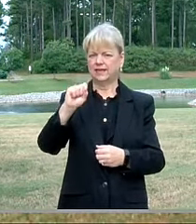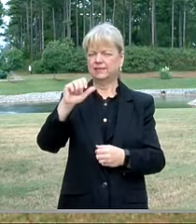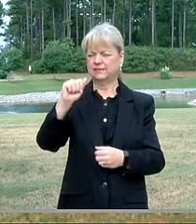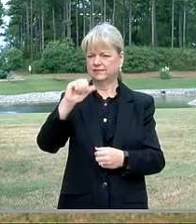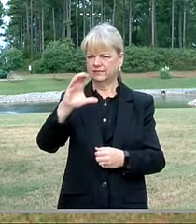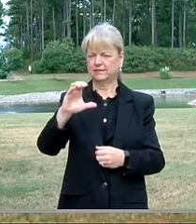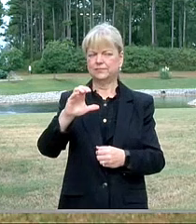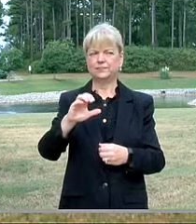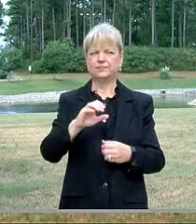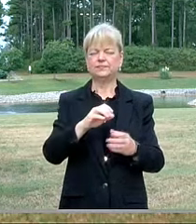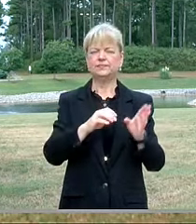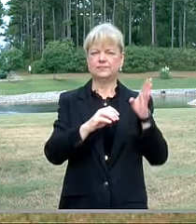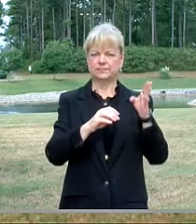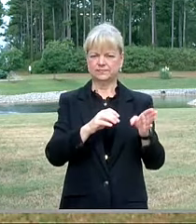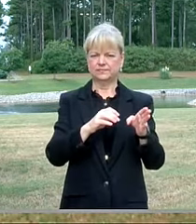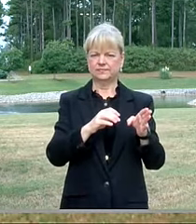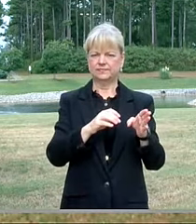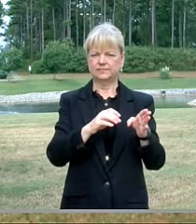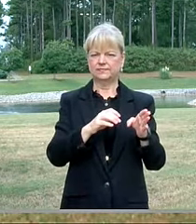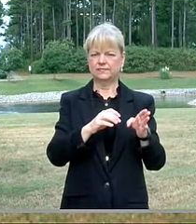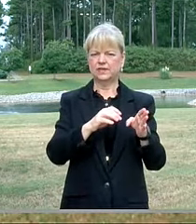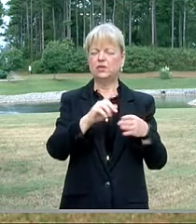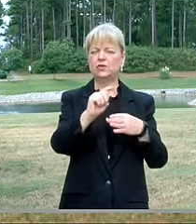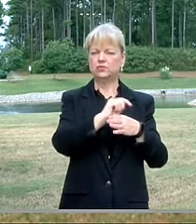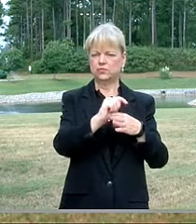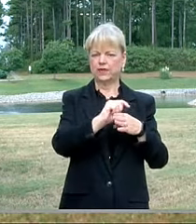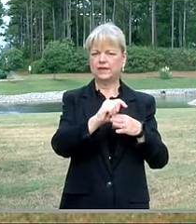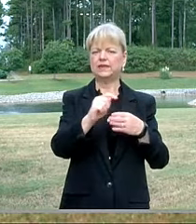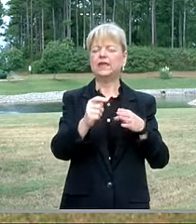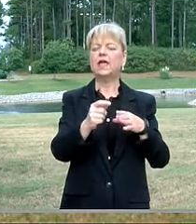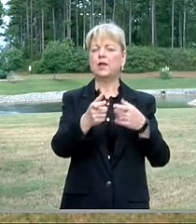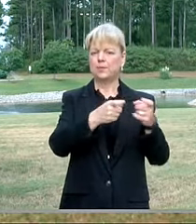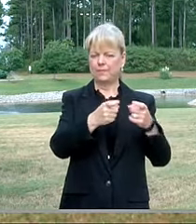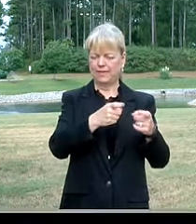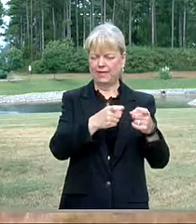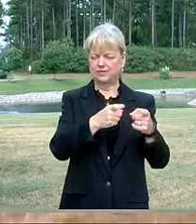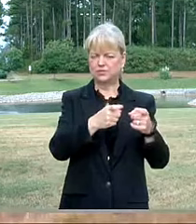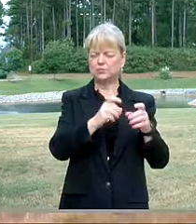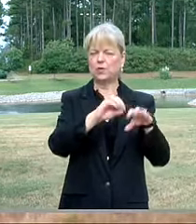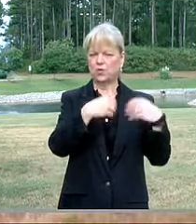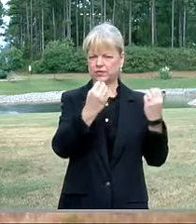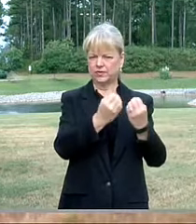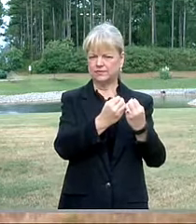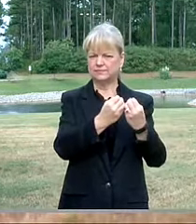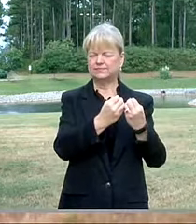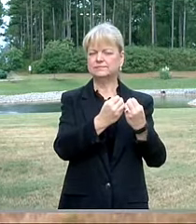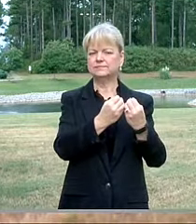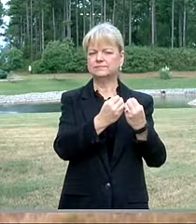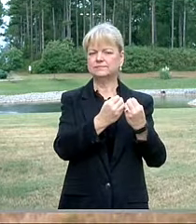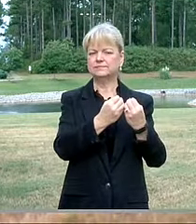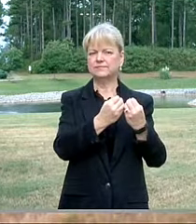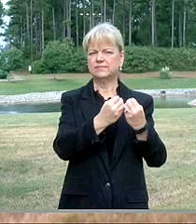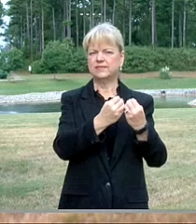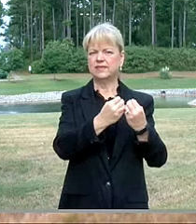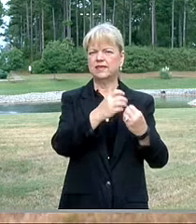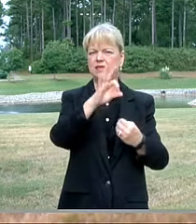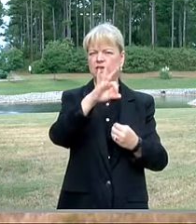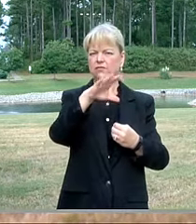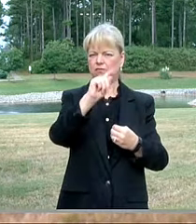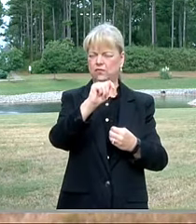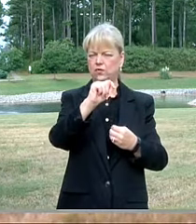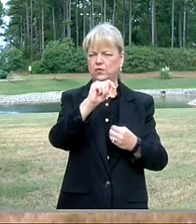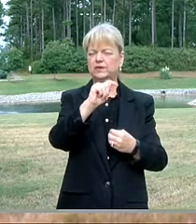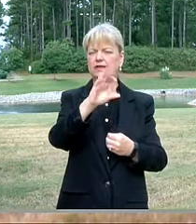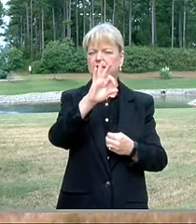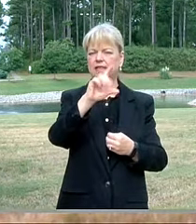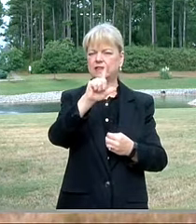are U.S. Army Security Assistance Training Management Organization, SATMO, headquartered at Fort Liberty, North